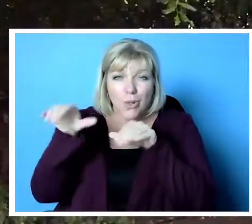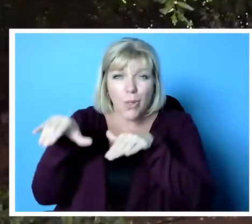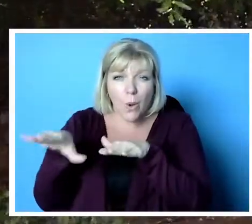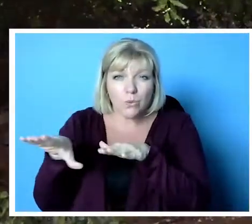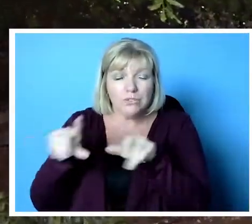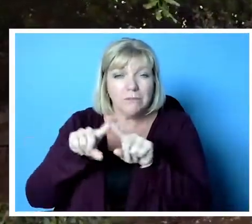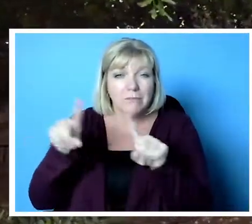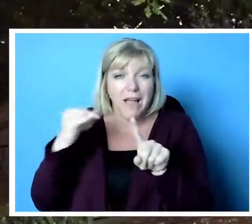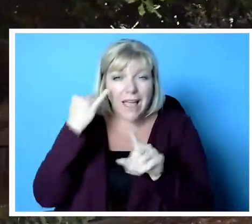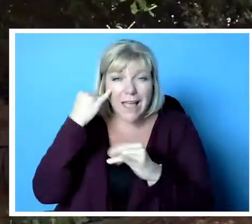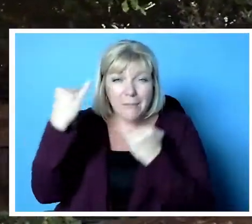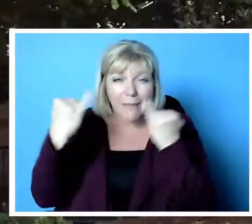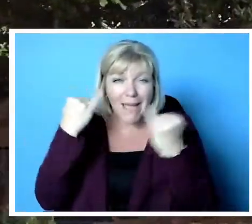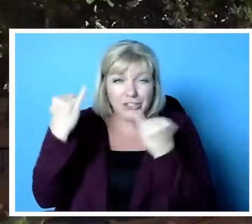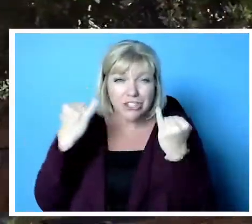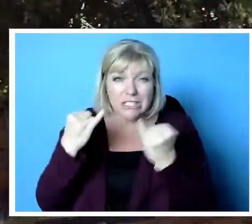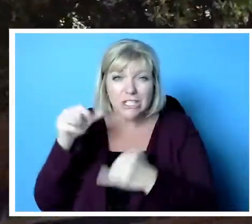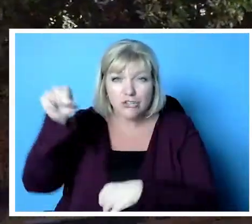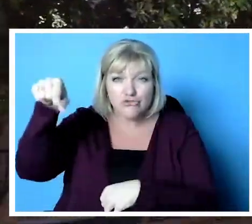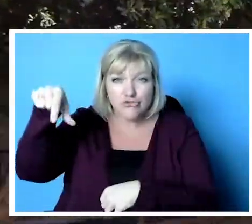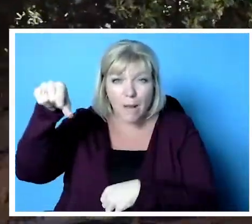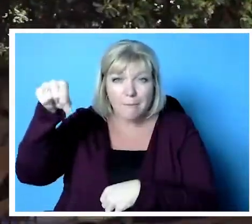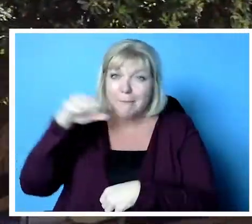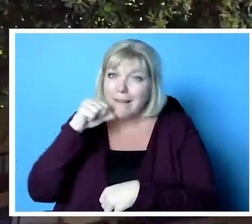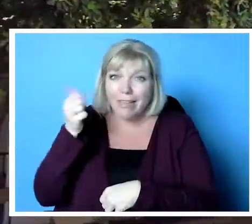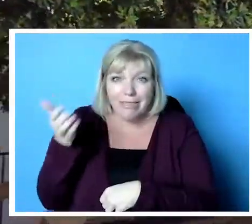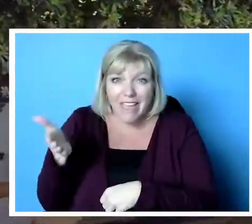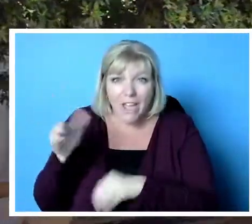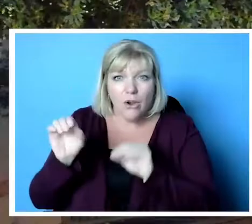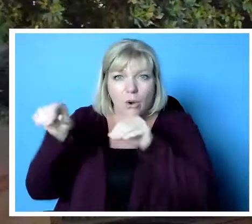the ocean would be missing something.